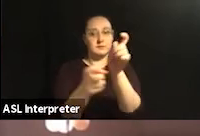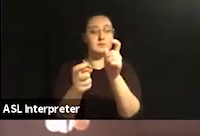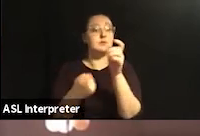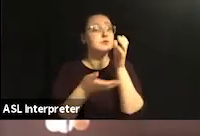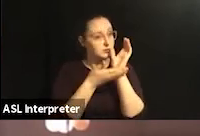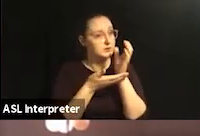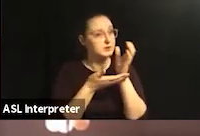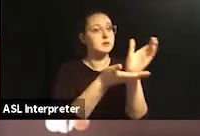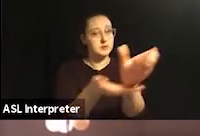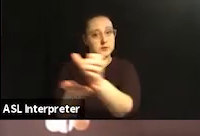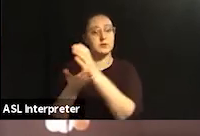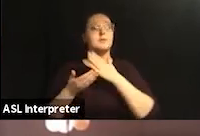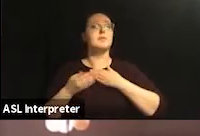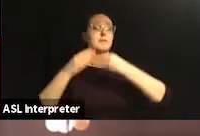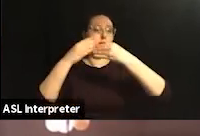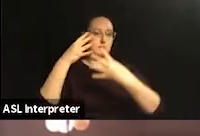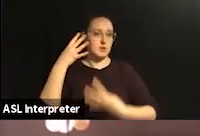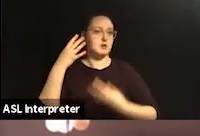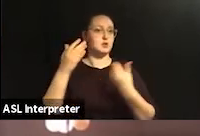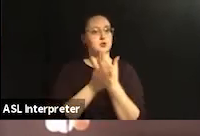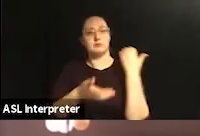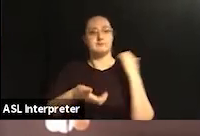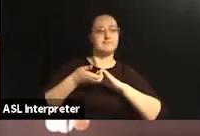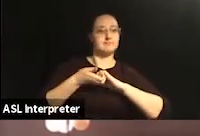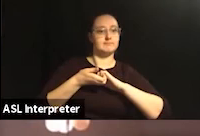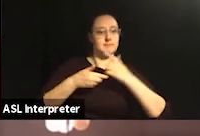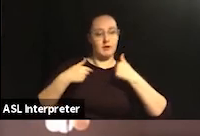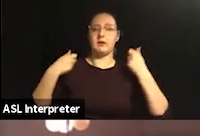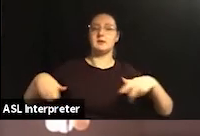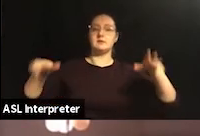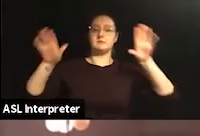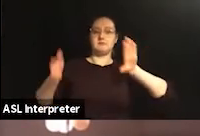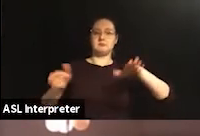of the new covenant, which is shed for you and for many for the forgiveness of sins.